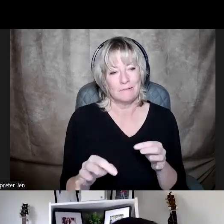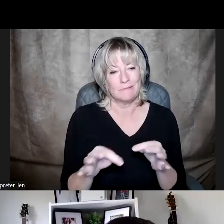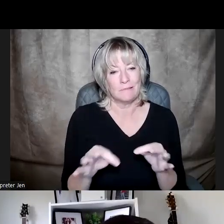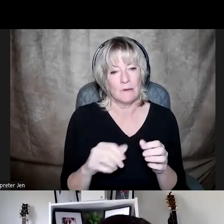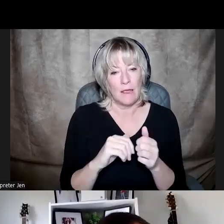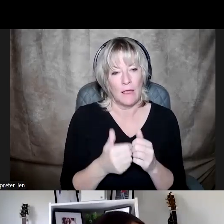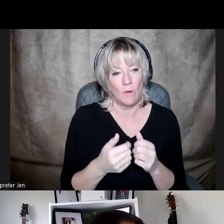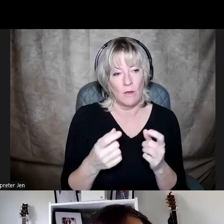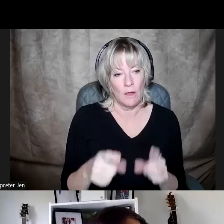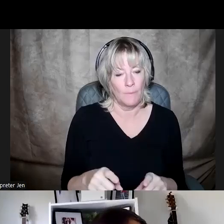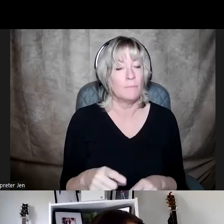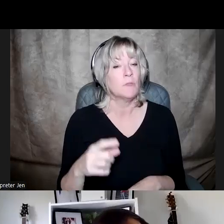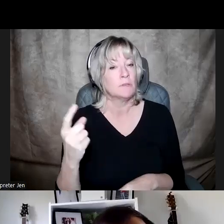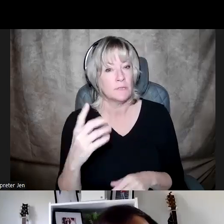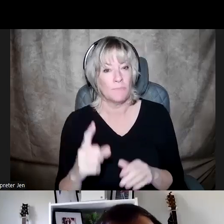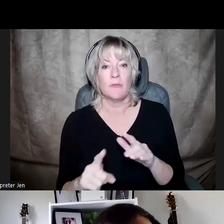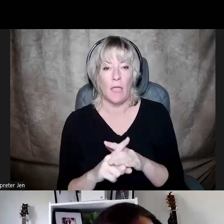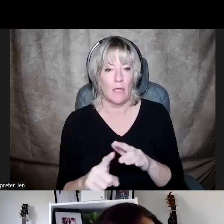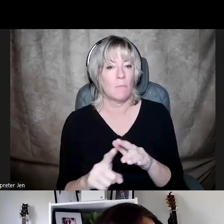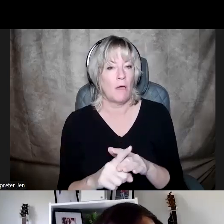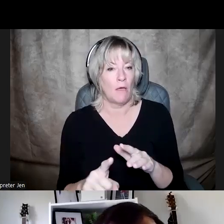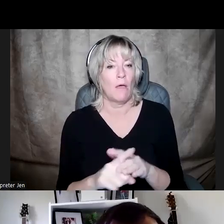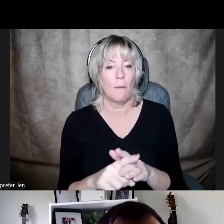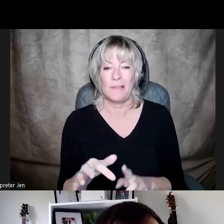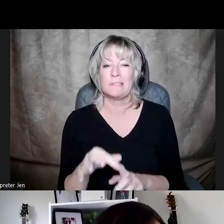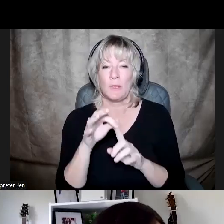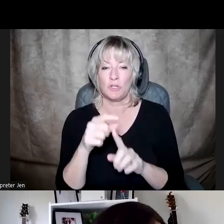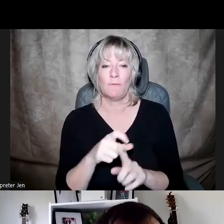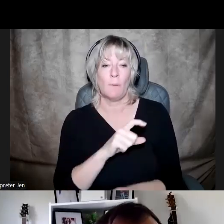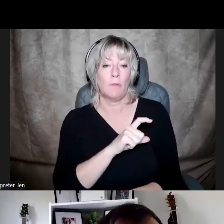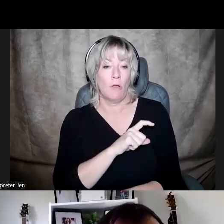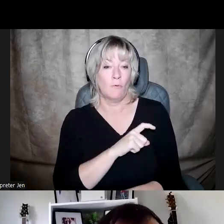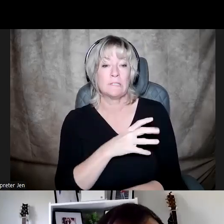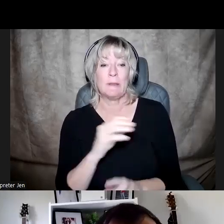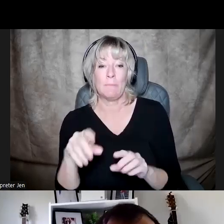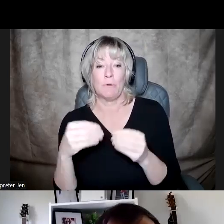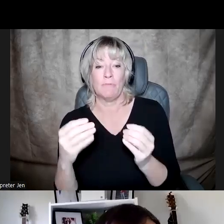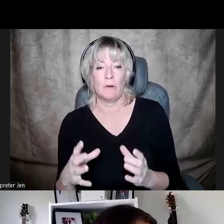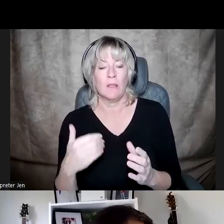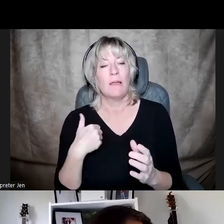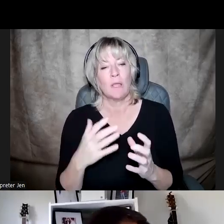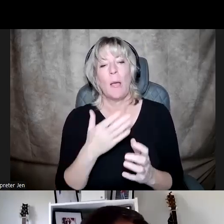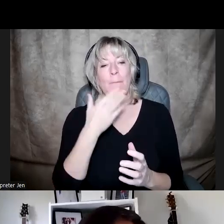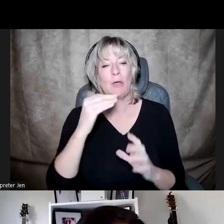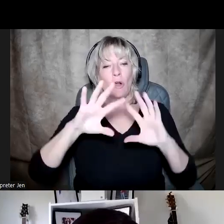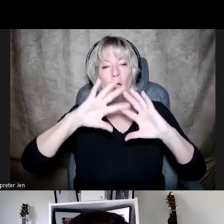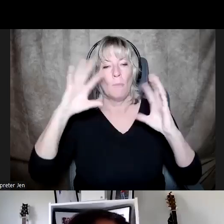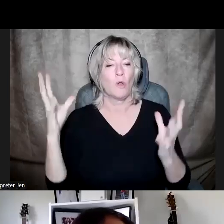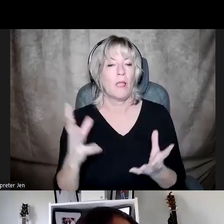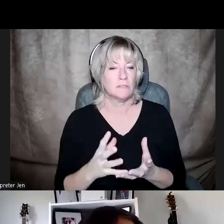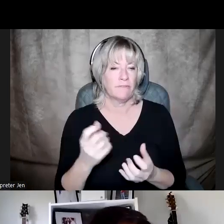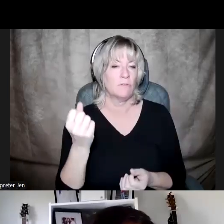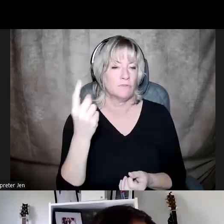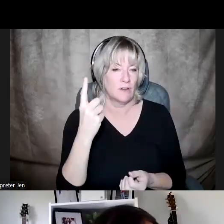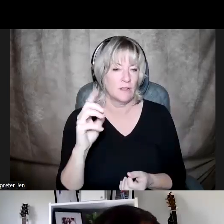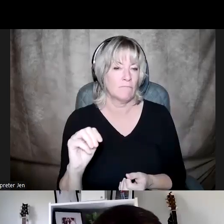happening, something that came up repeatedly, particularly from the law enforcement and the providers, was around just having a much more comprehensive understanding of mental health.